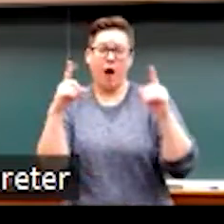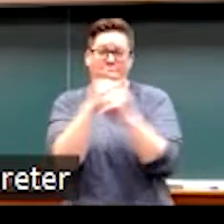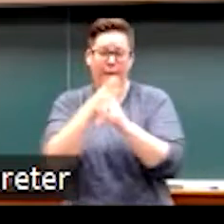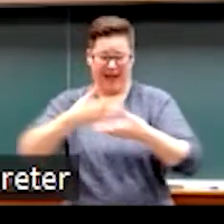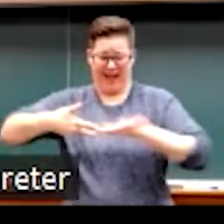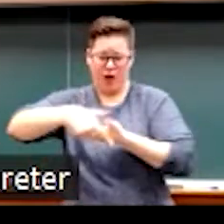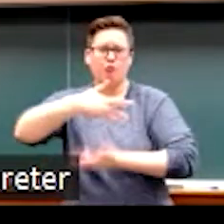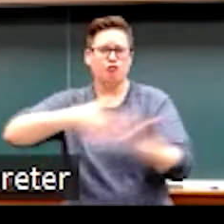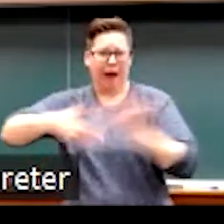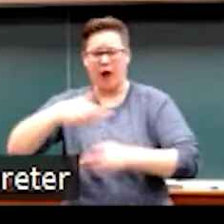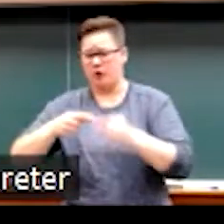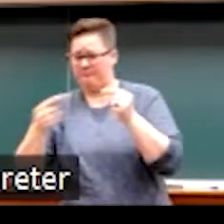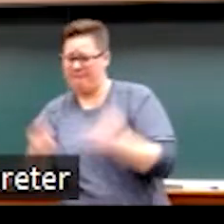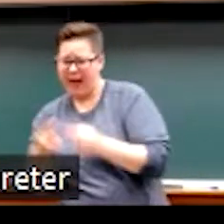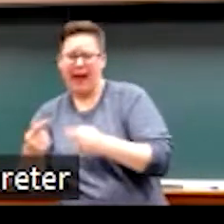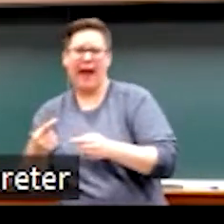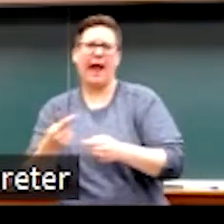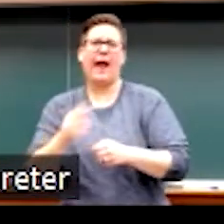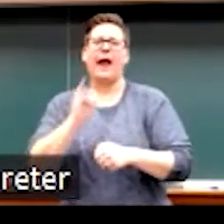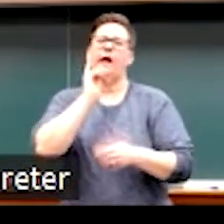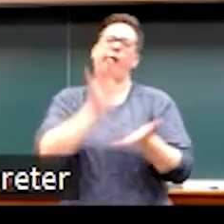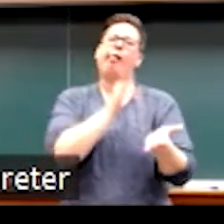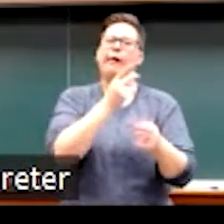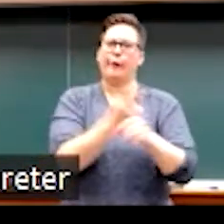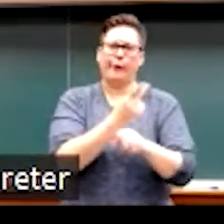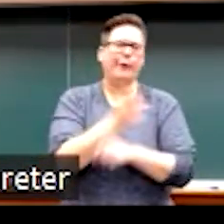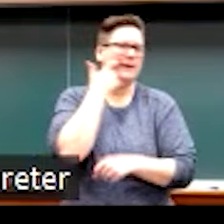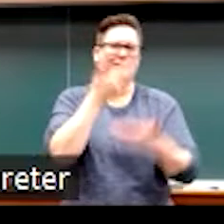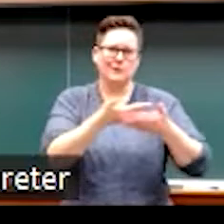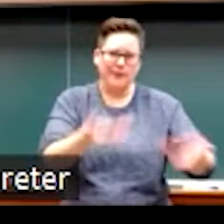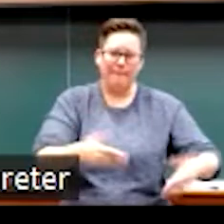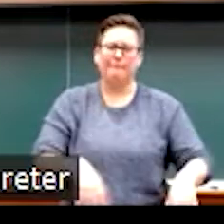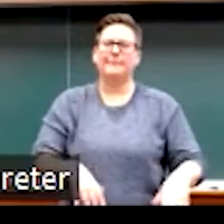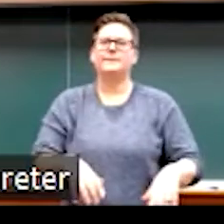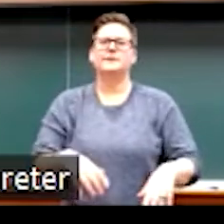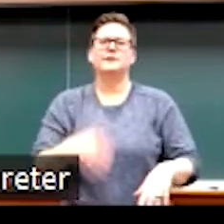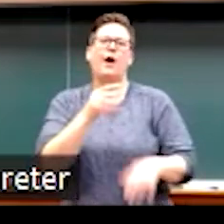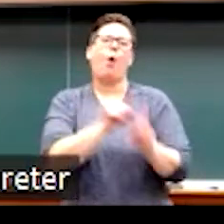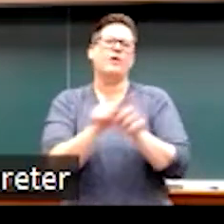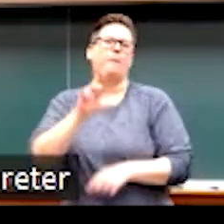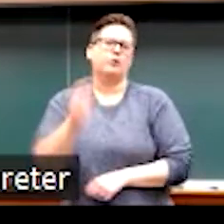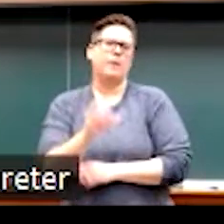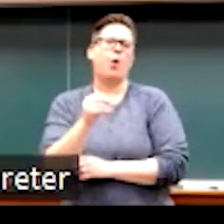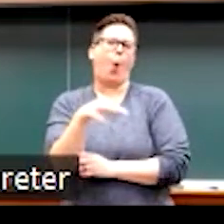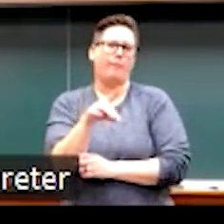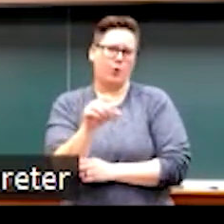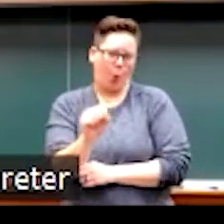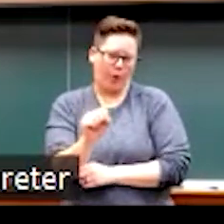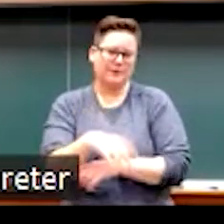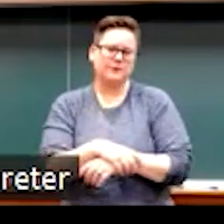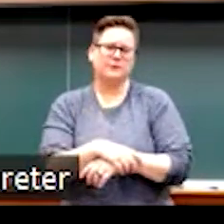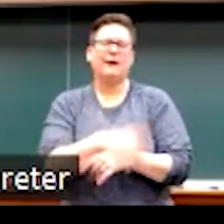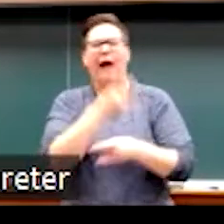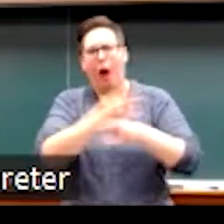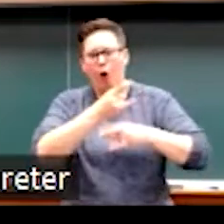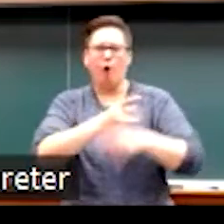interaction between pain and misuse of addictive substances and prescription opioids, nicotine,